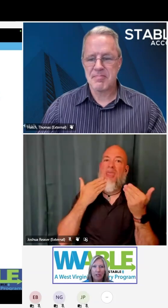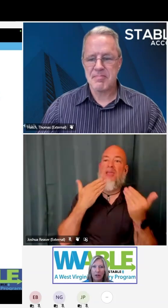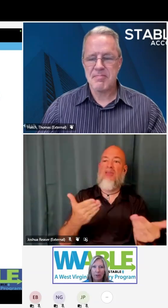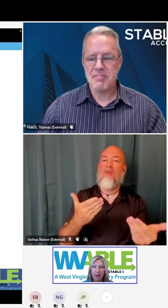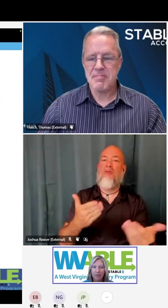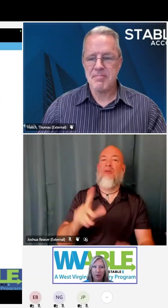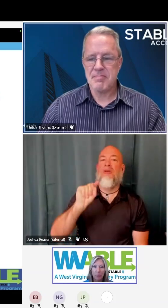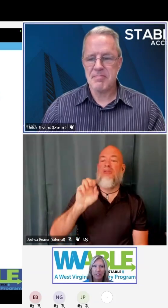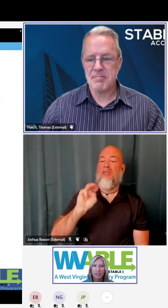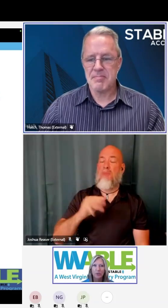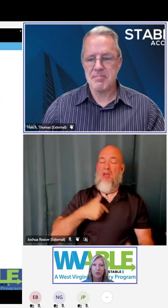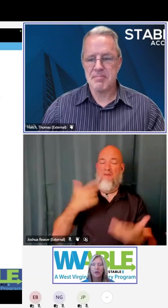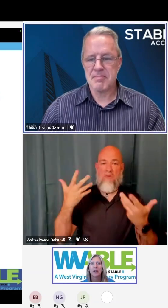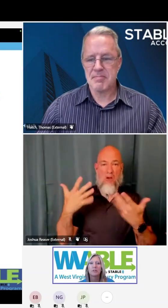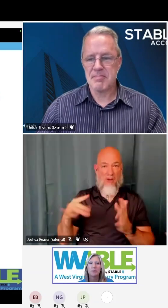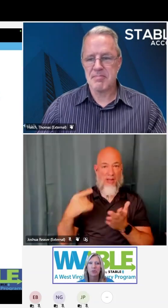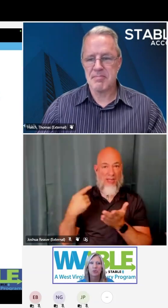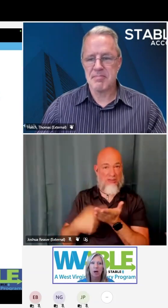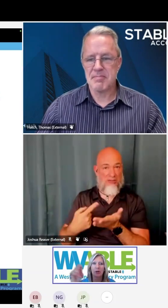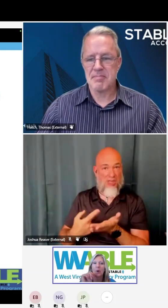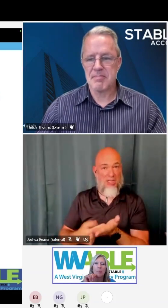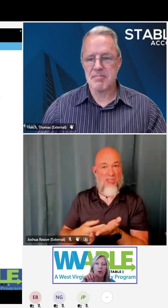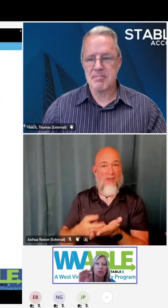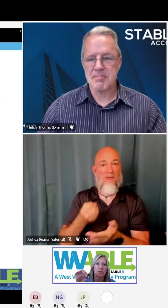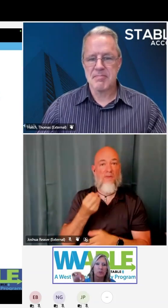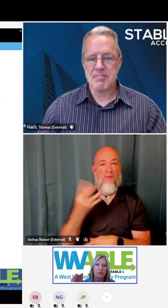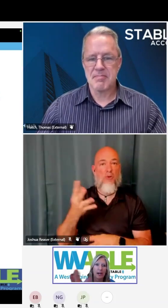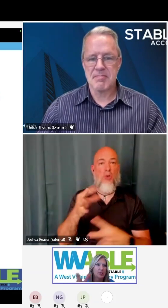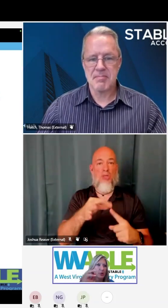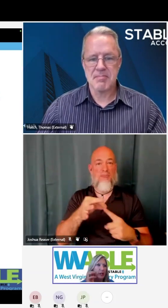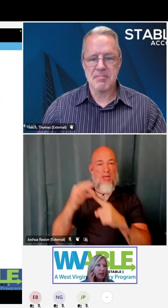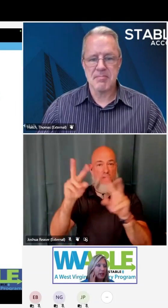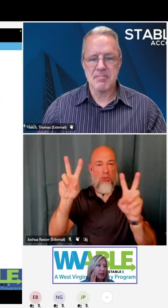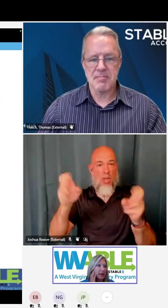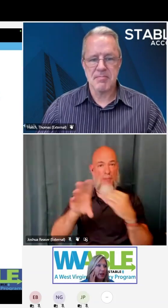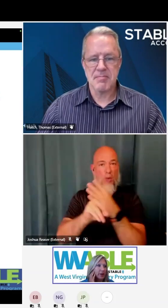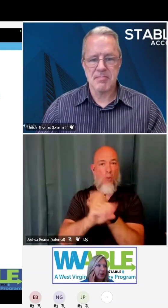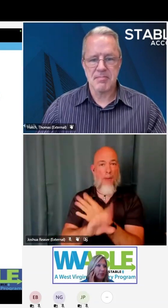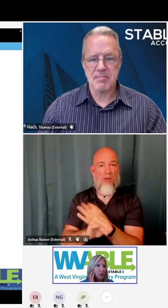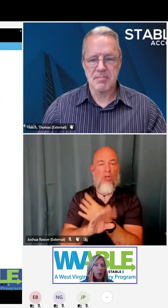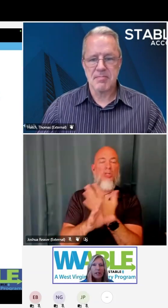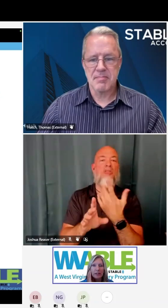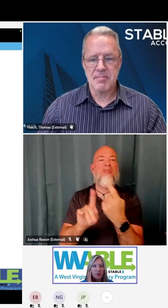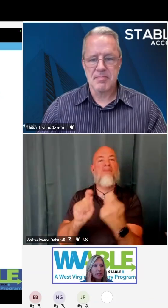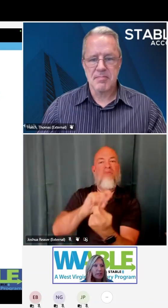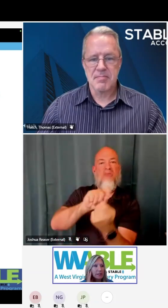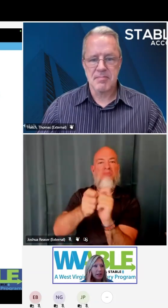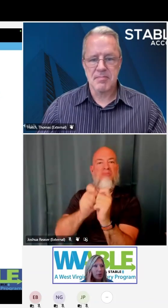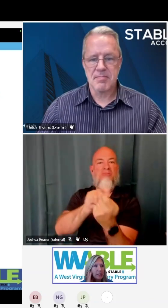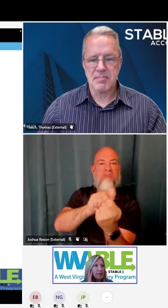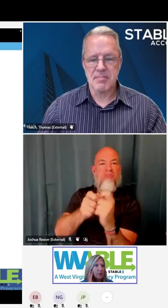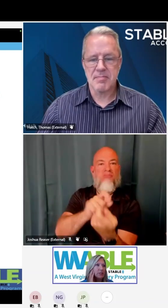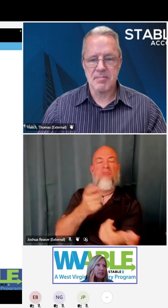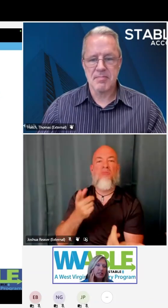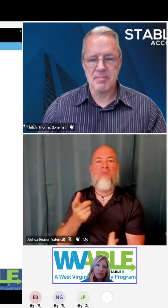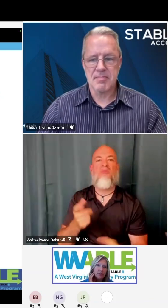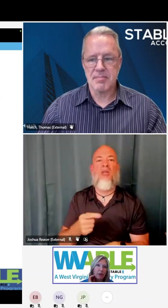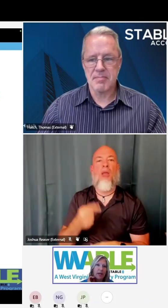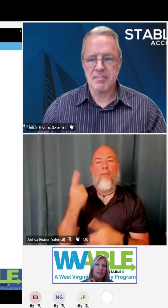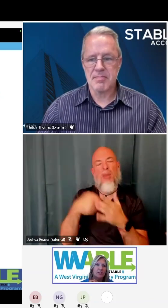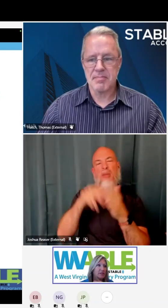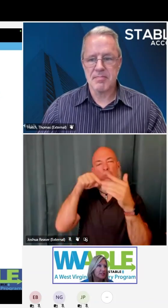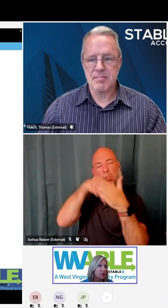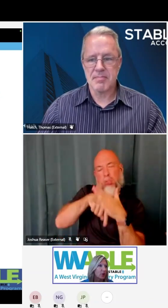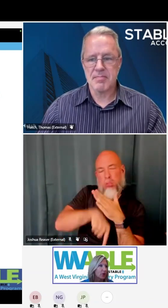and I have already talked about a few potential special topic webinars, fine-tuning or drilling a little bit deeper into the